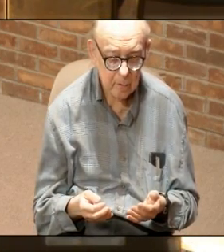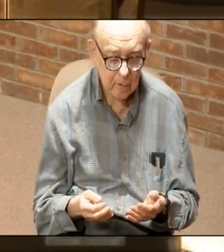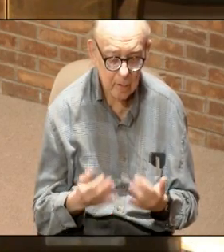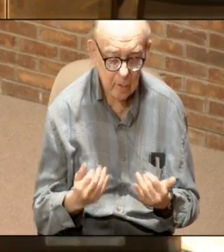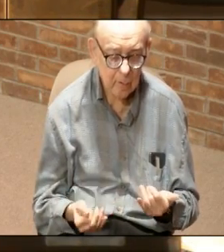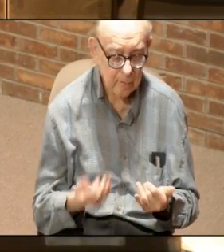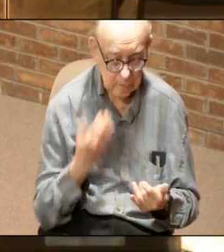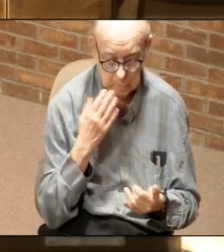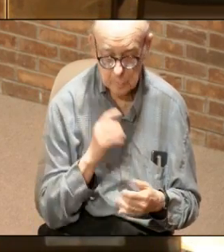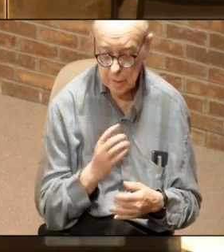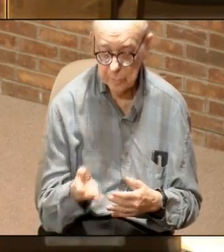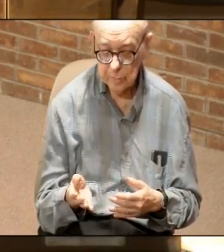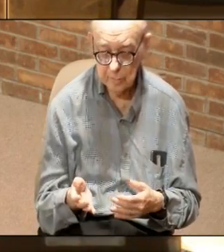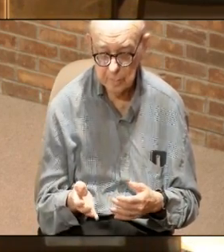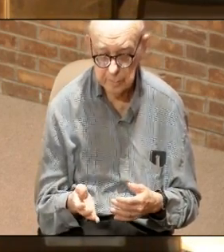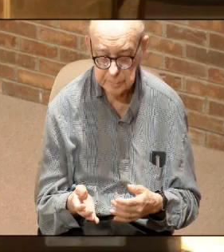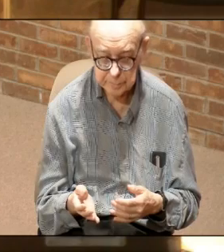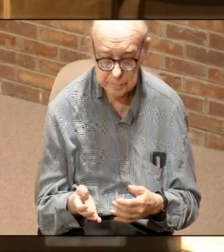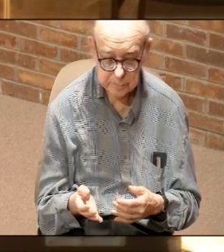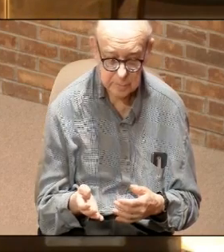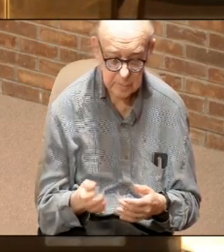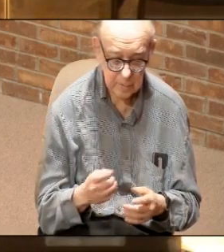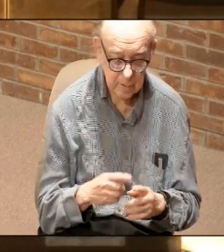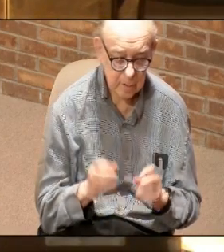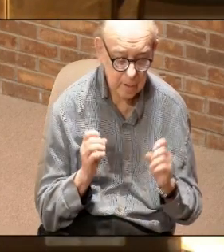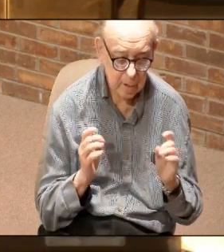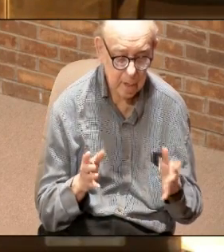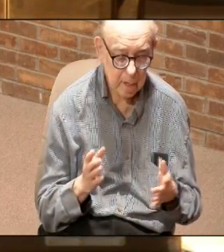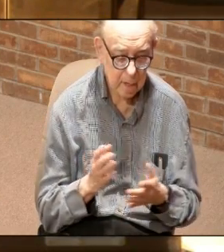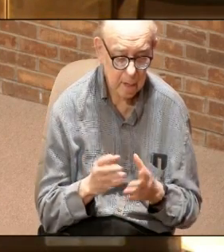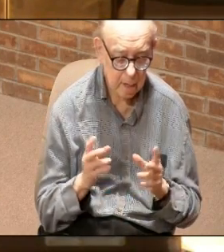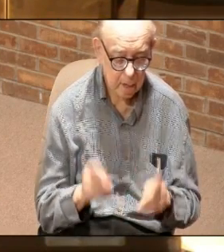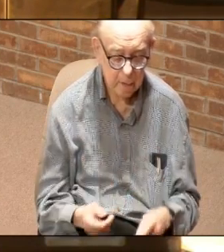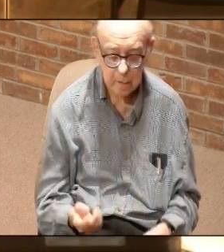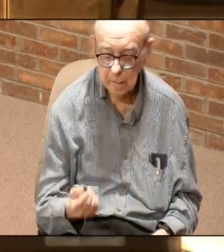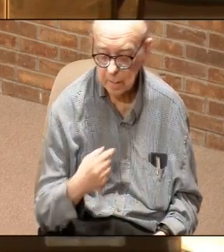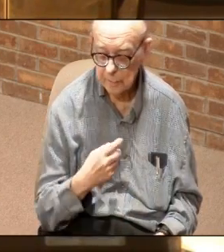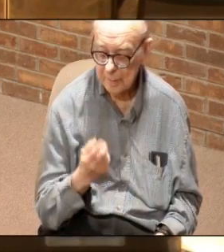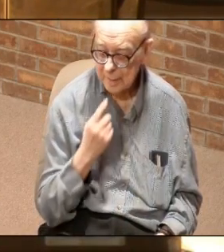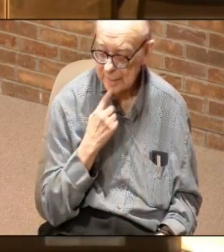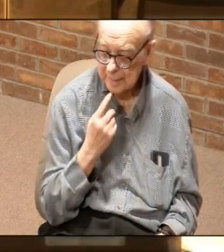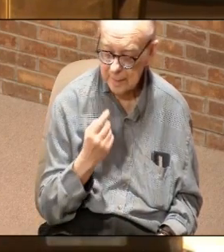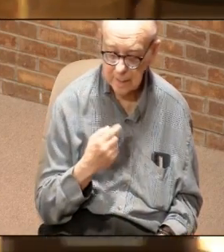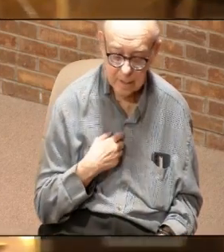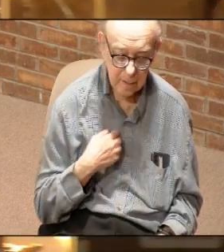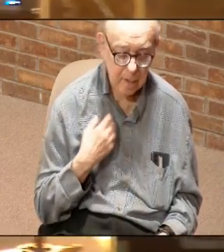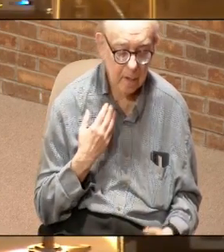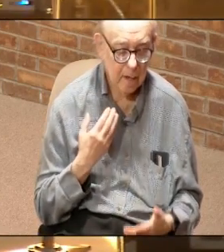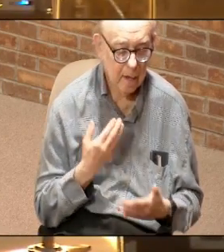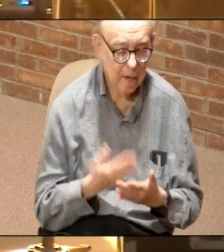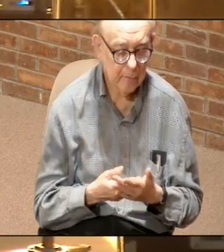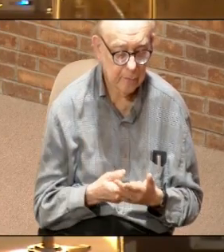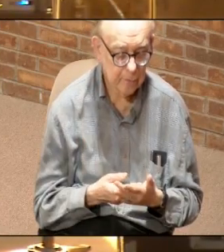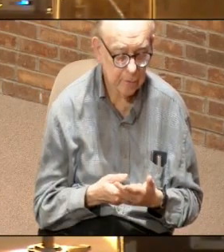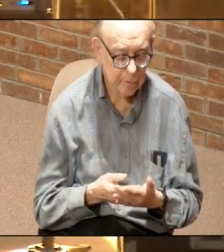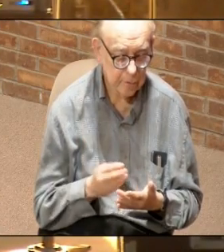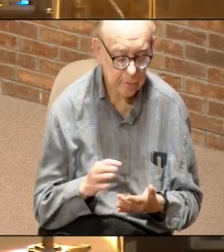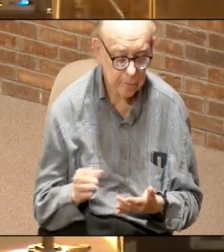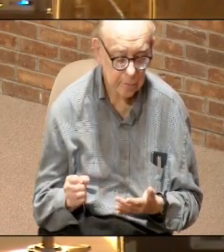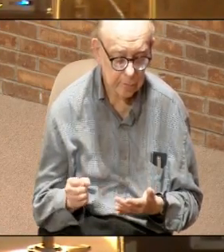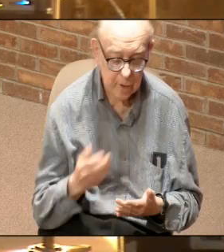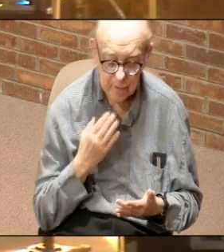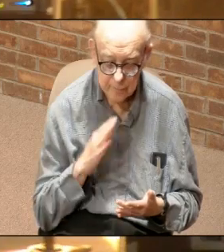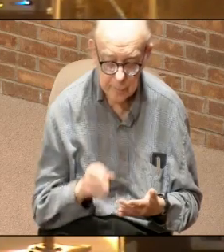Now, I don't know about y'all, but I hate it when somebody comes to me and says, "I've got good news and bad news. Which do you want to